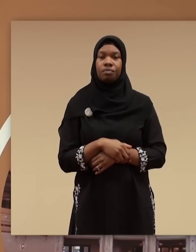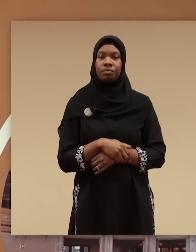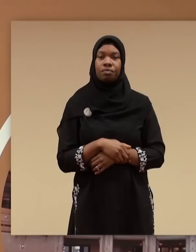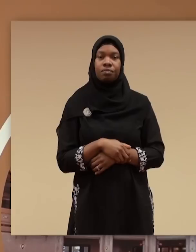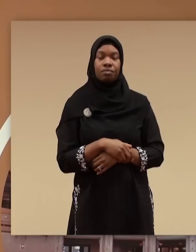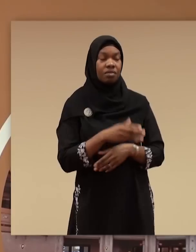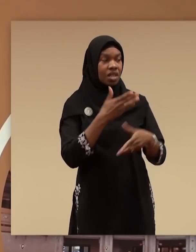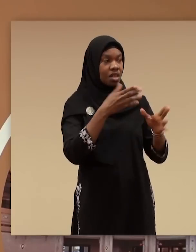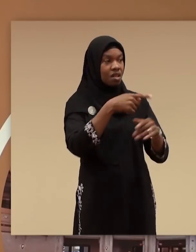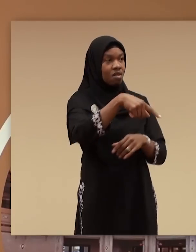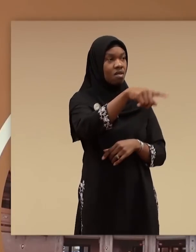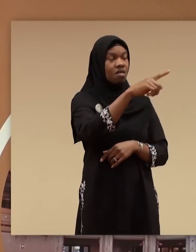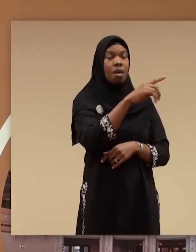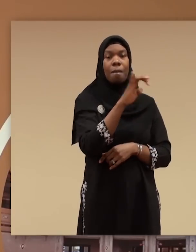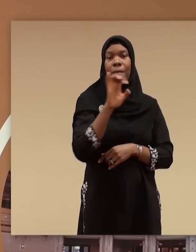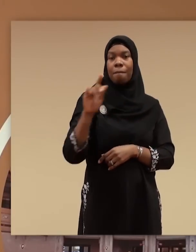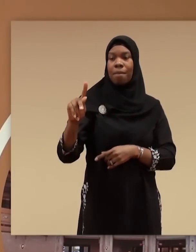sell